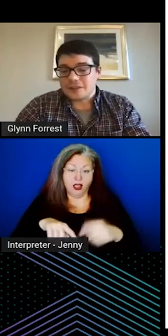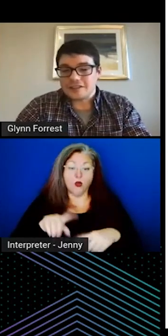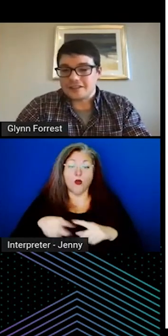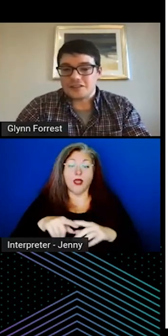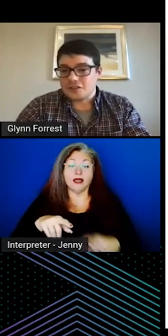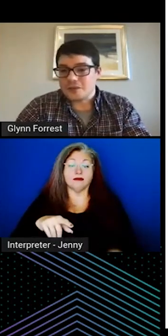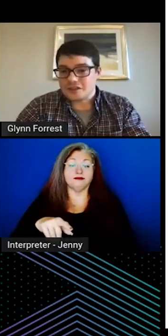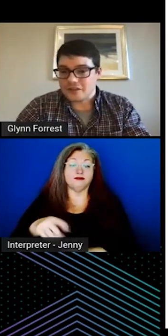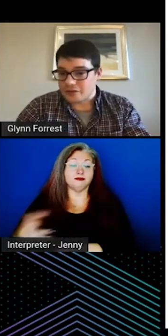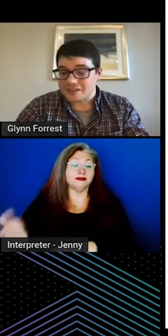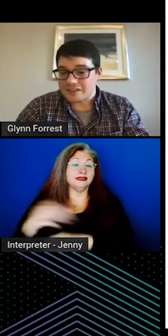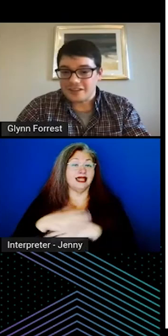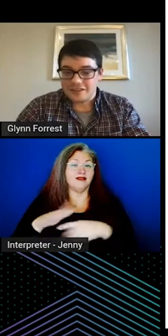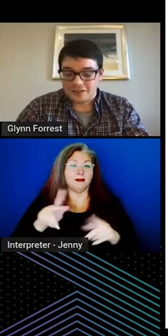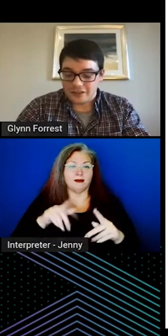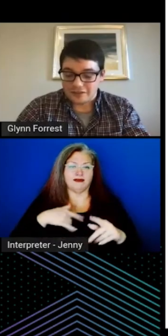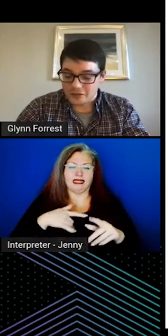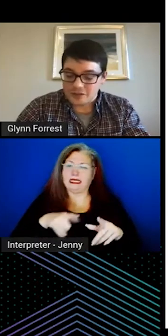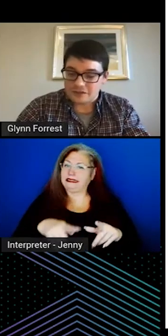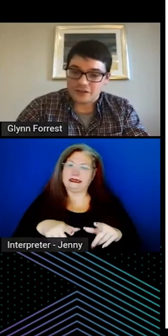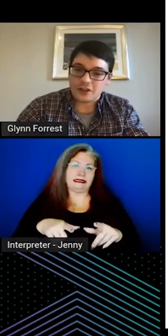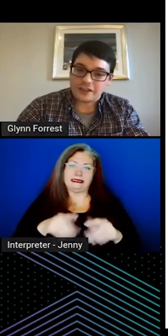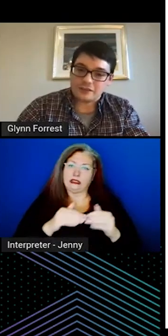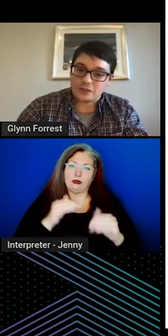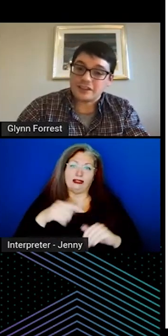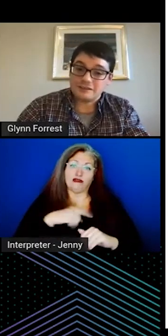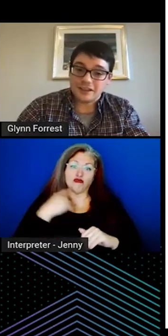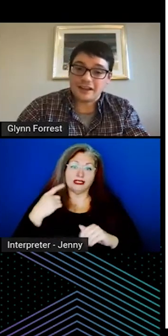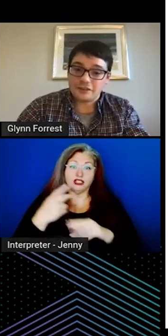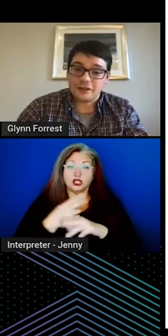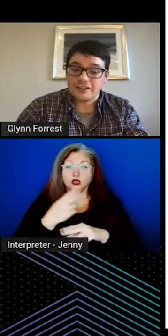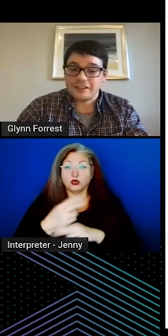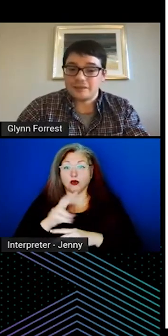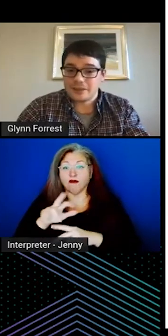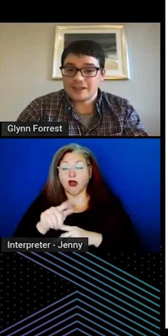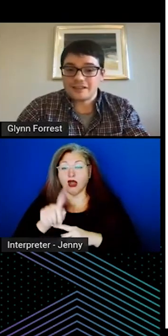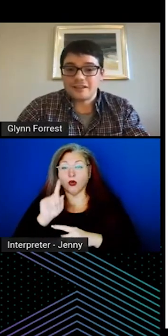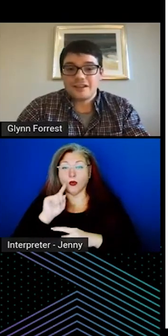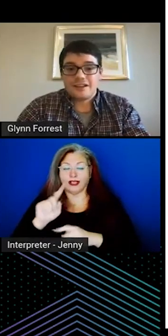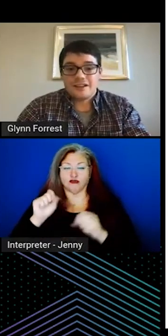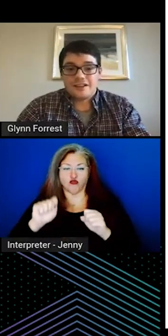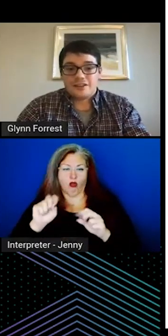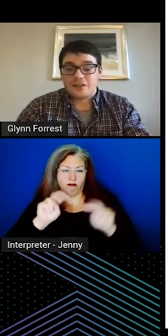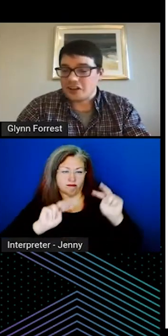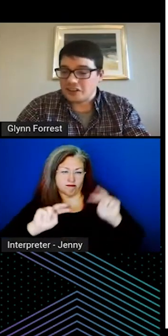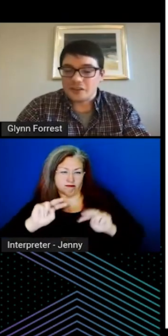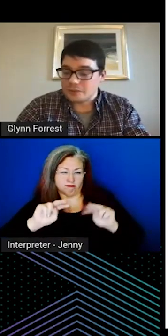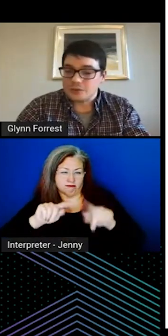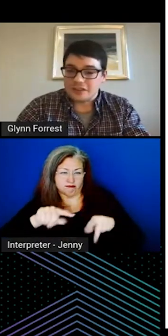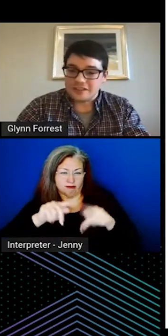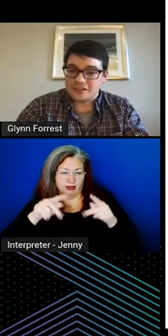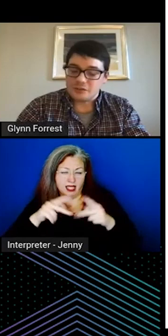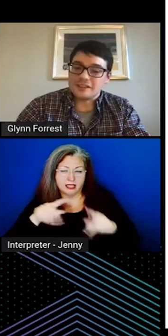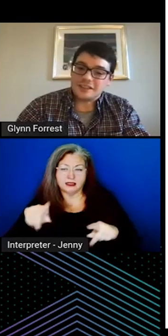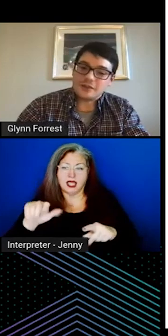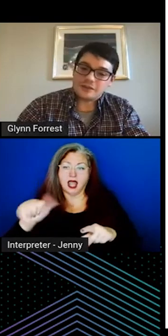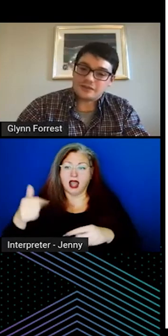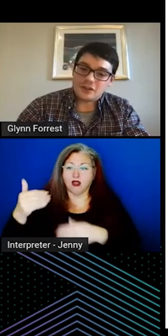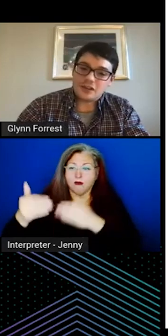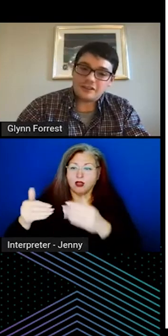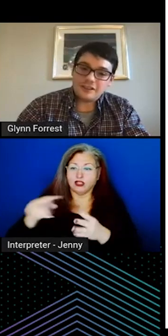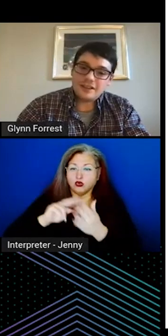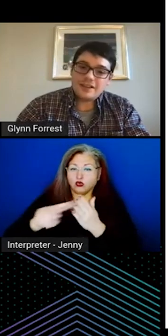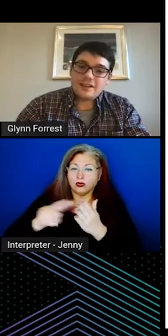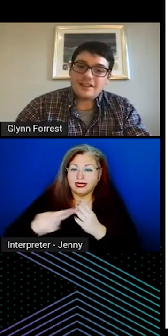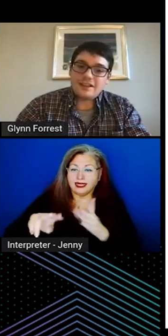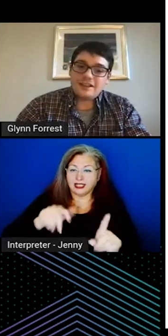just be considered too much of a risk. If you're using Vault in a really highly regulated place, you've got another process that's reading secrets from